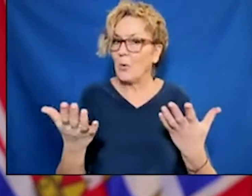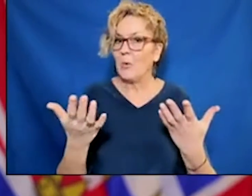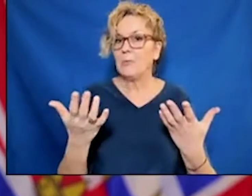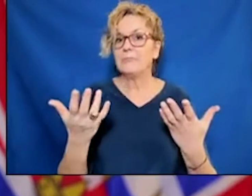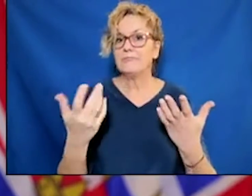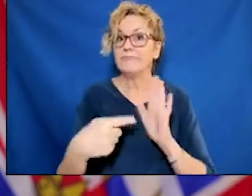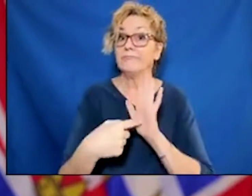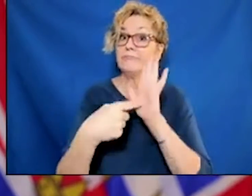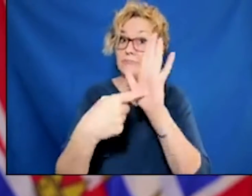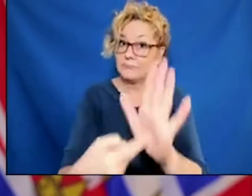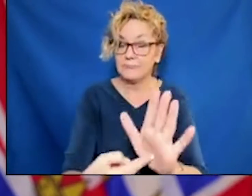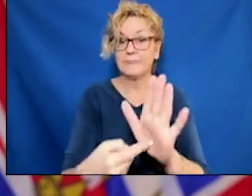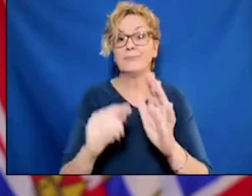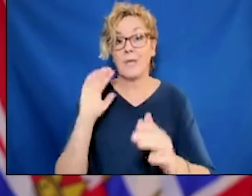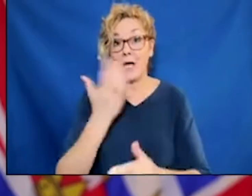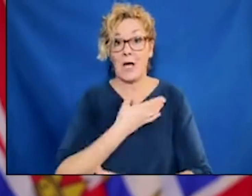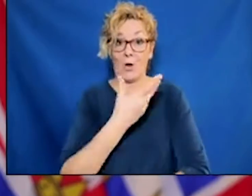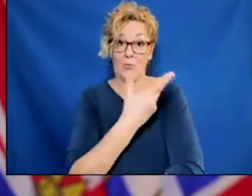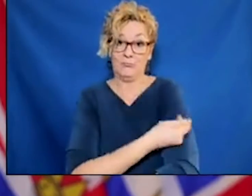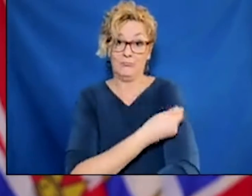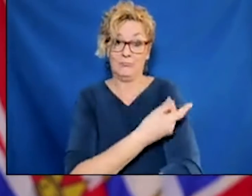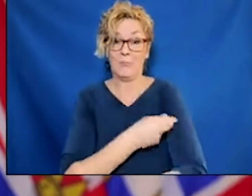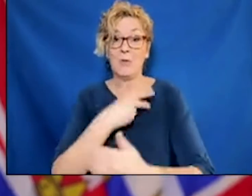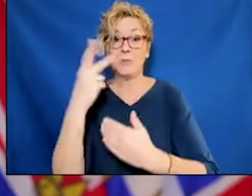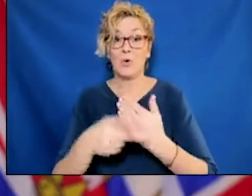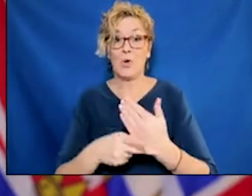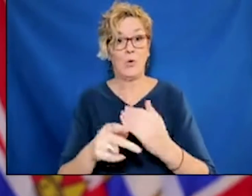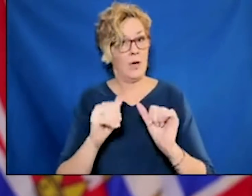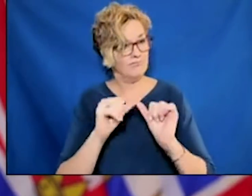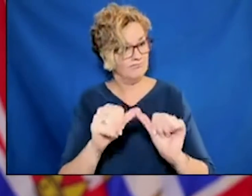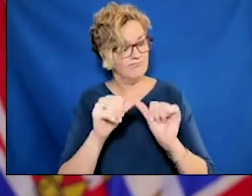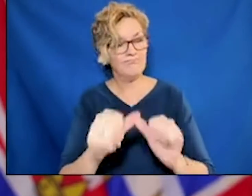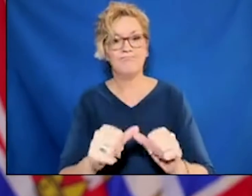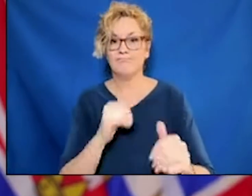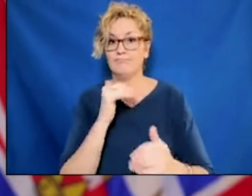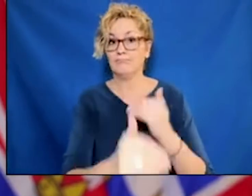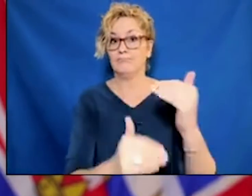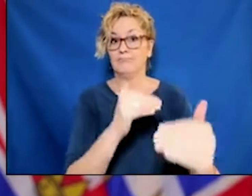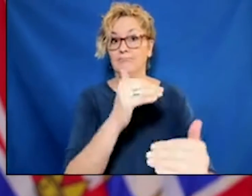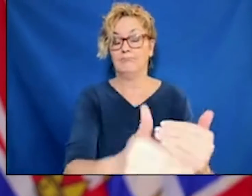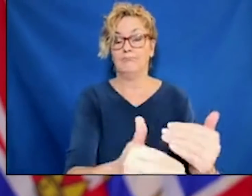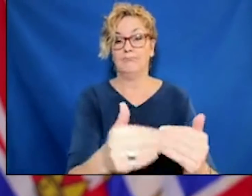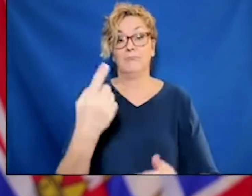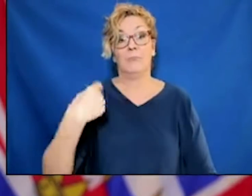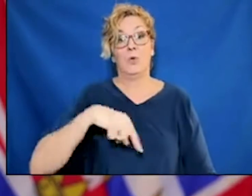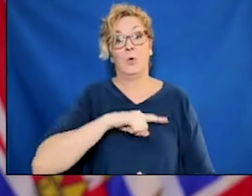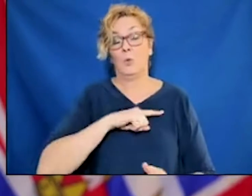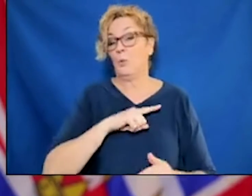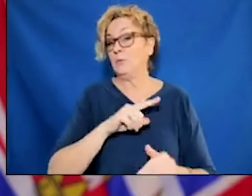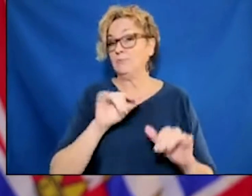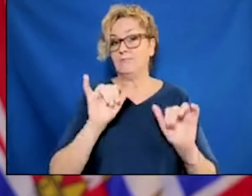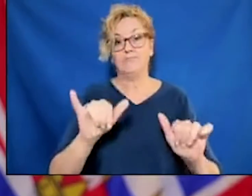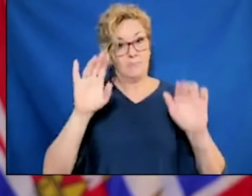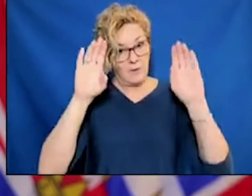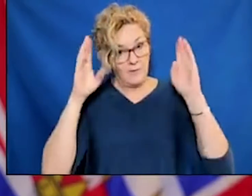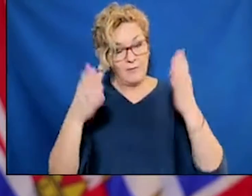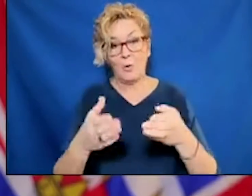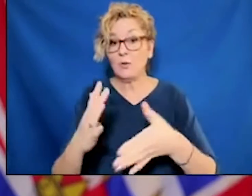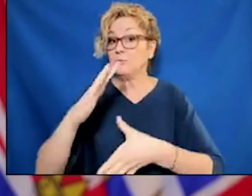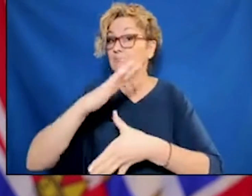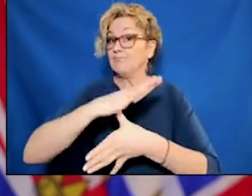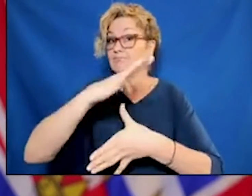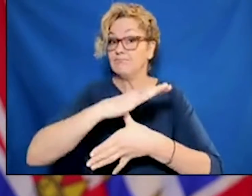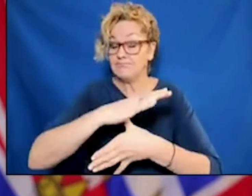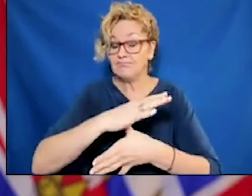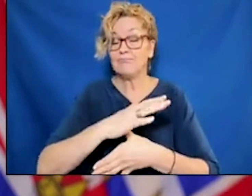So, as you can see, the program continues. Our focus continues to be on